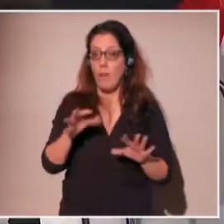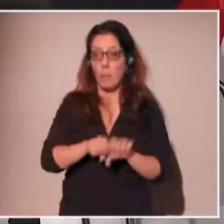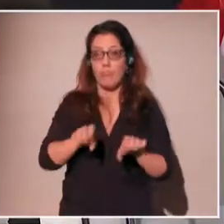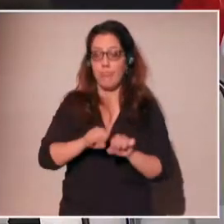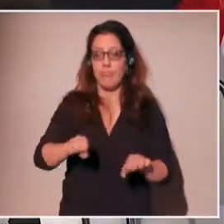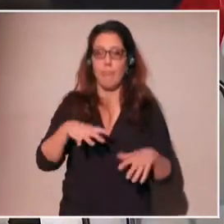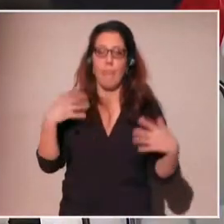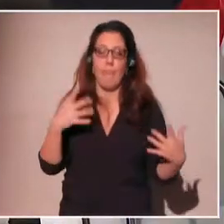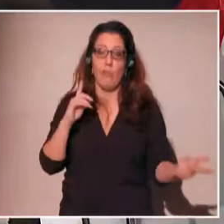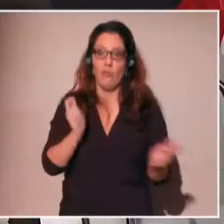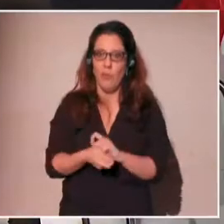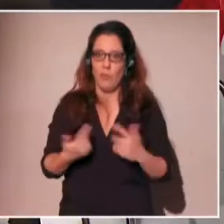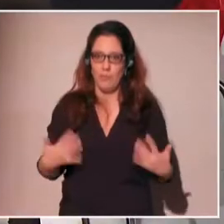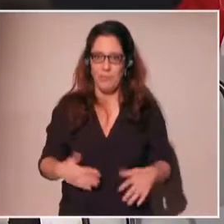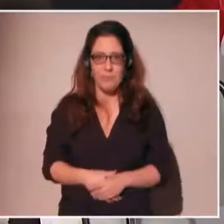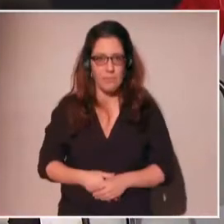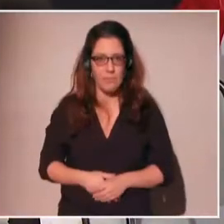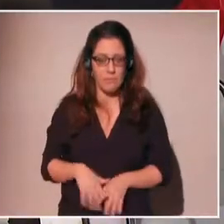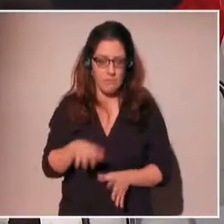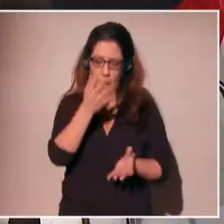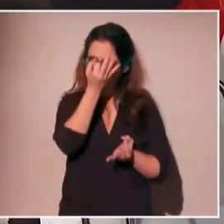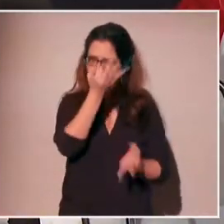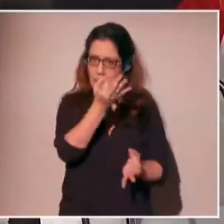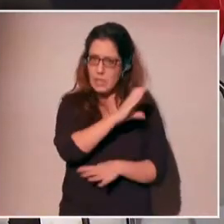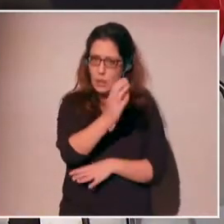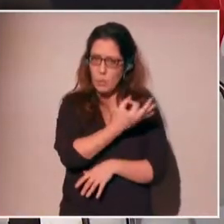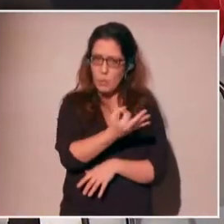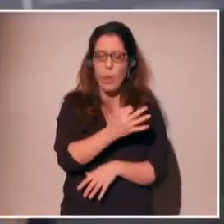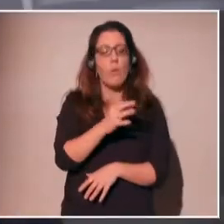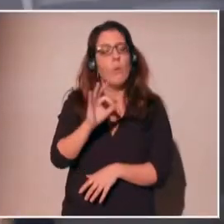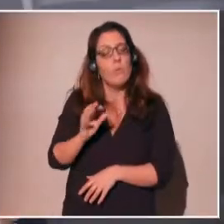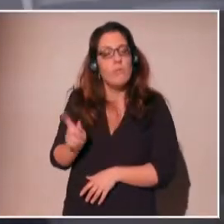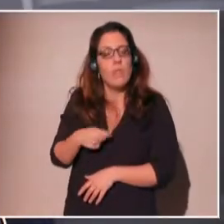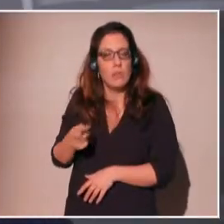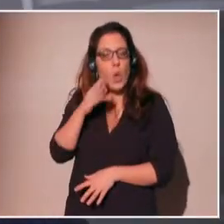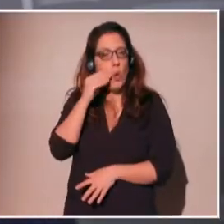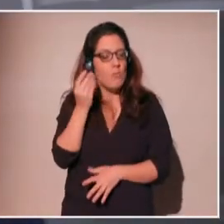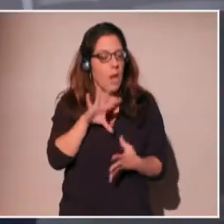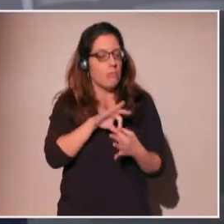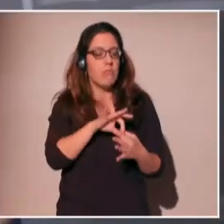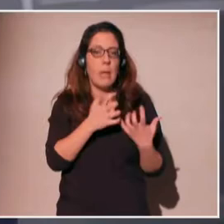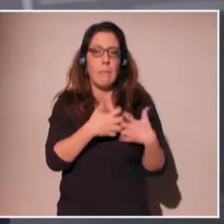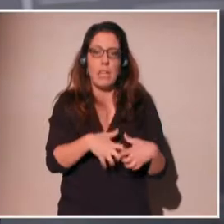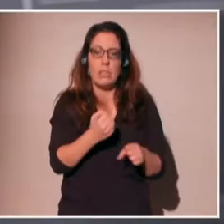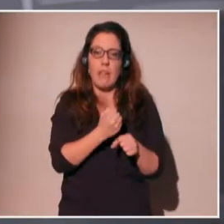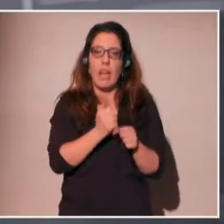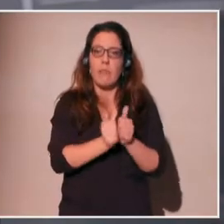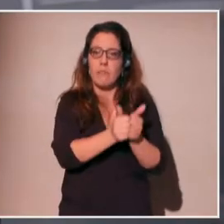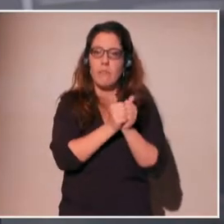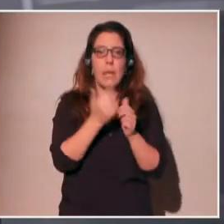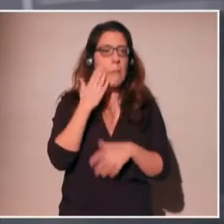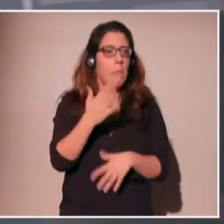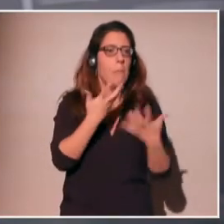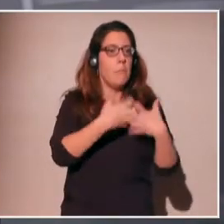we can work with the human and the machine. When the machine cannot continue to answer, we are switching to the